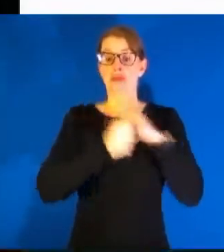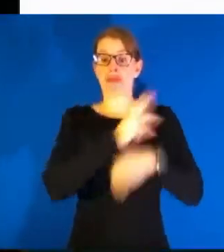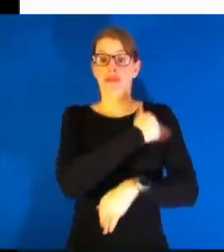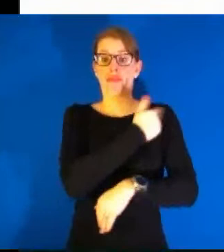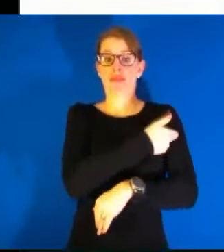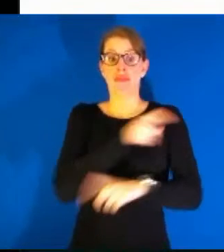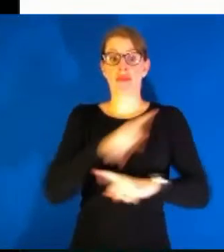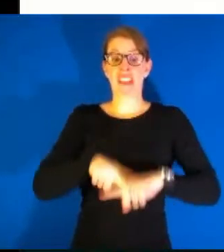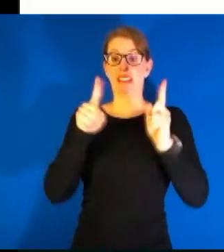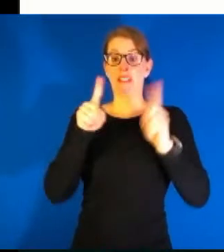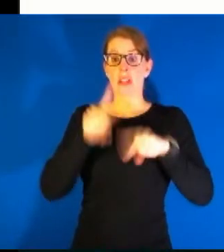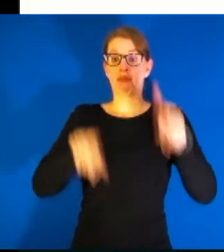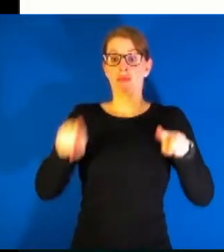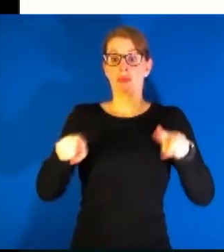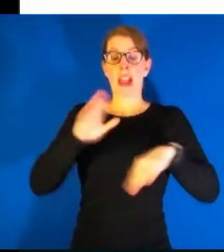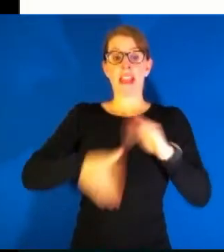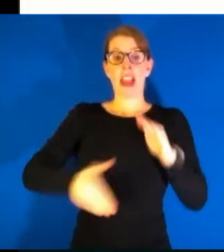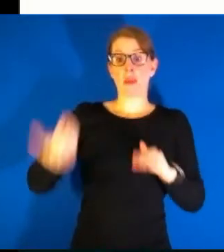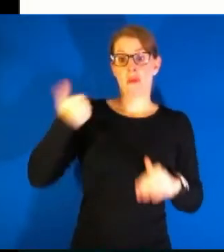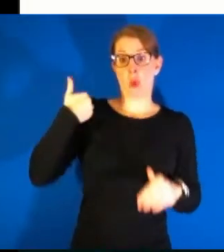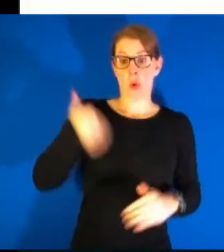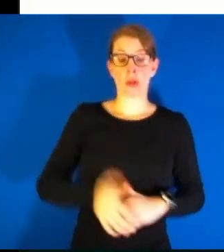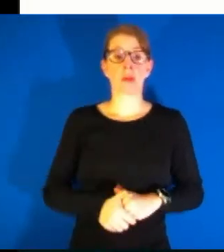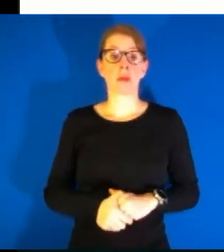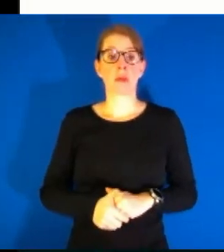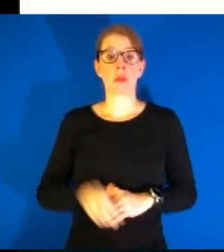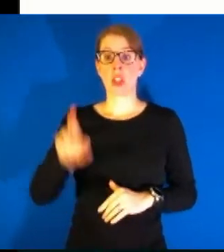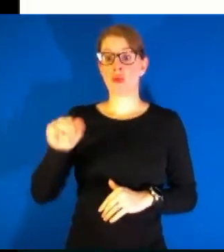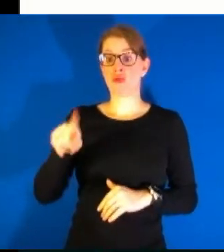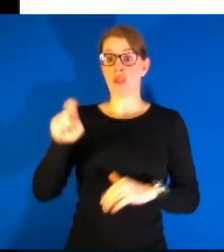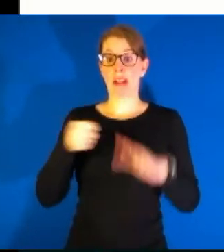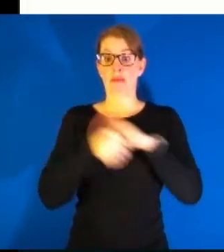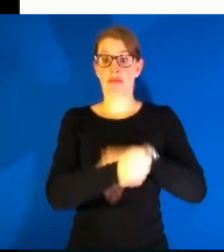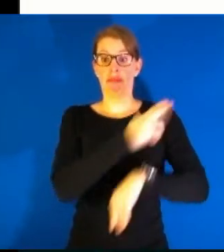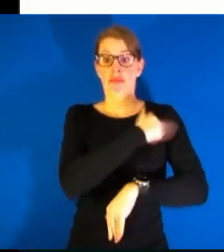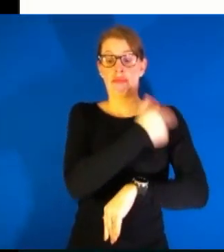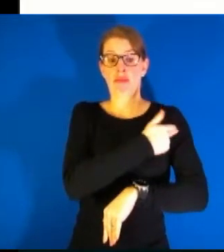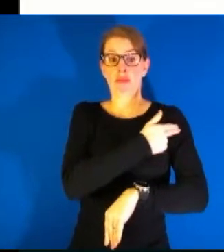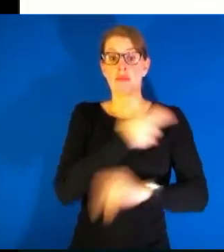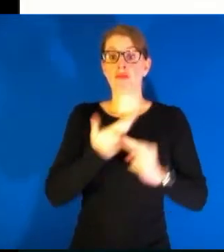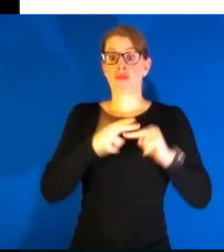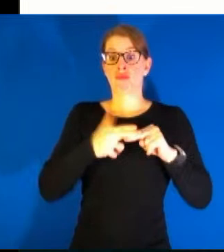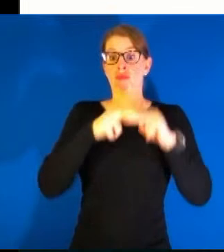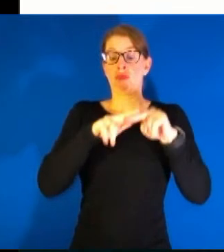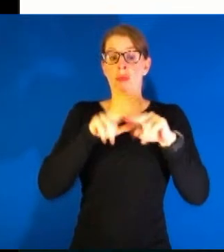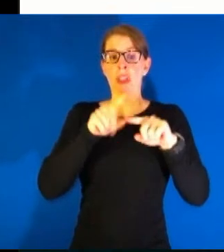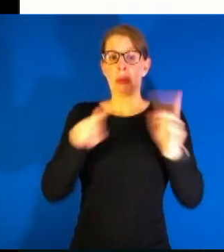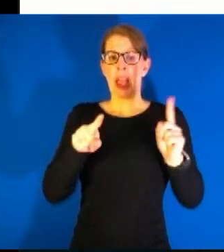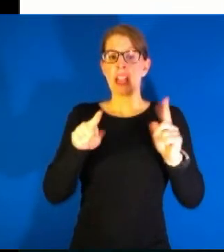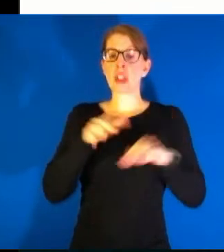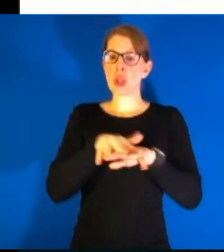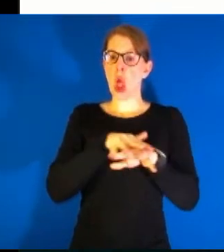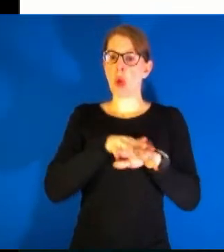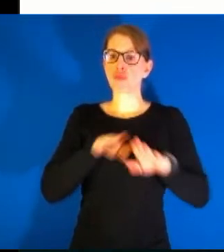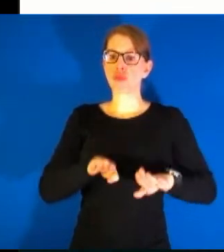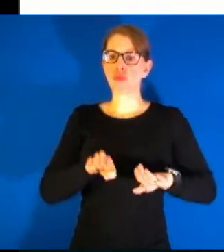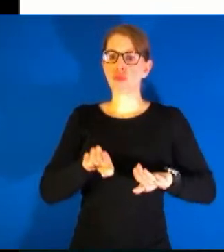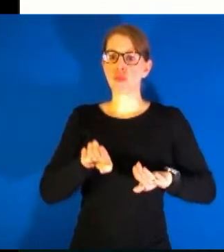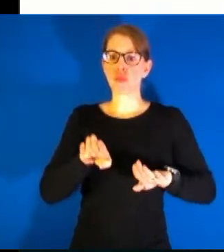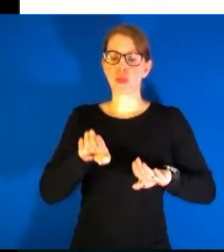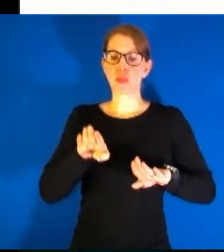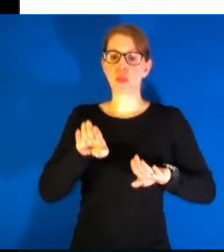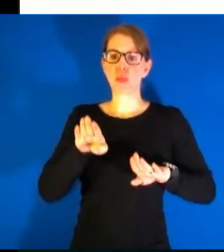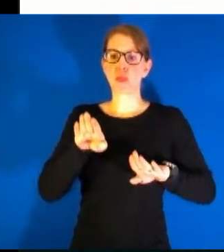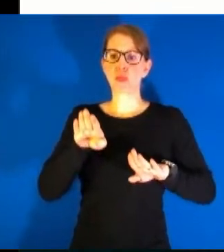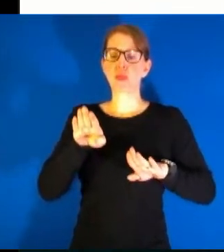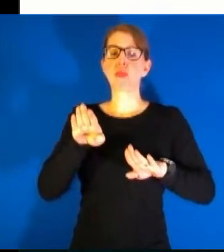different than it was before. The rate of hospitalization is going up, but it's going up at a lot slower pace than it did